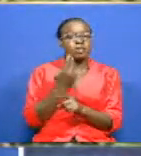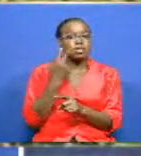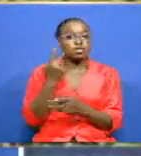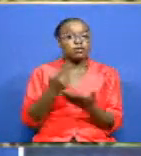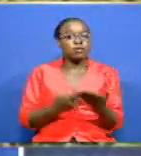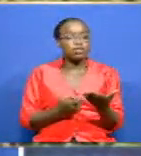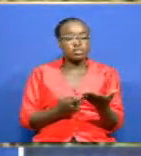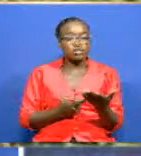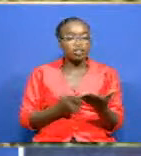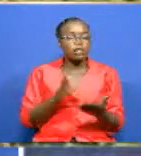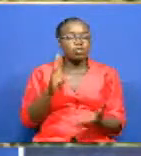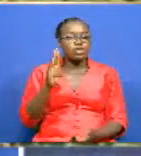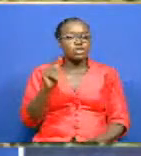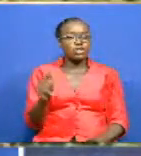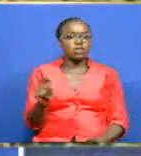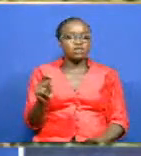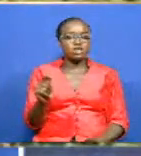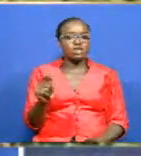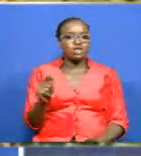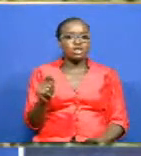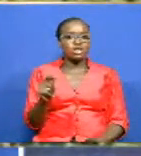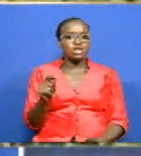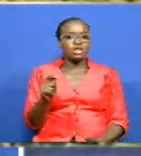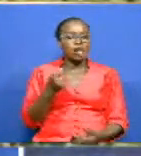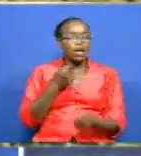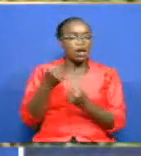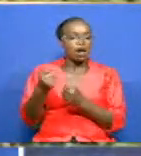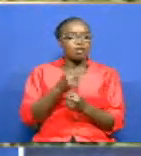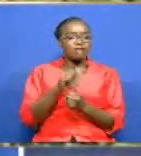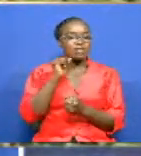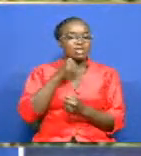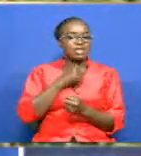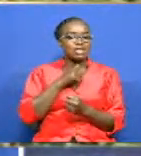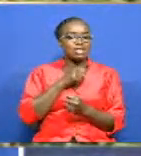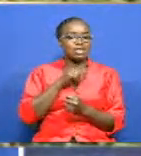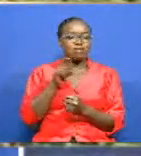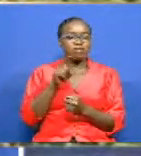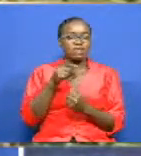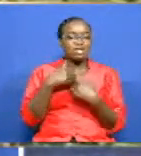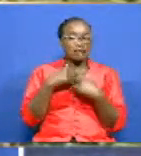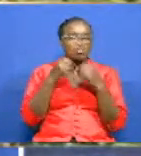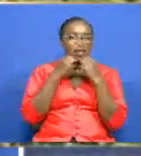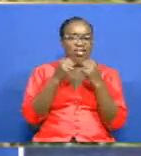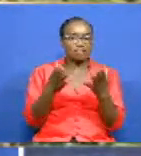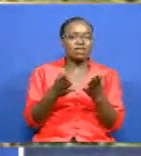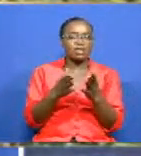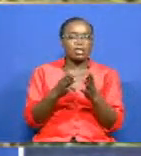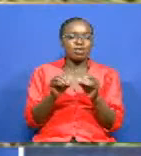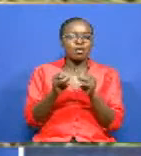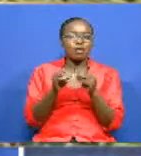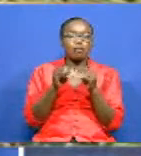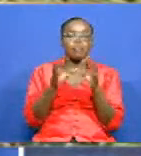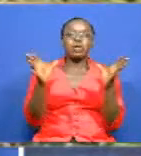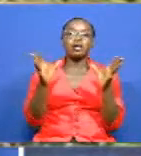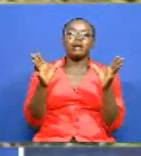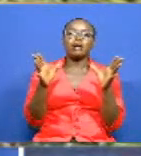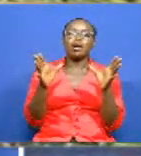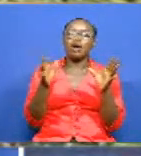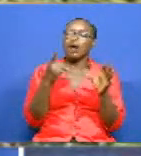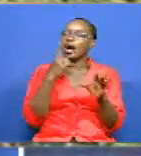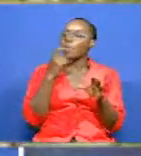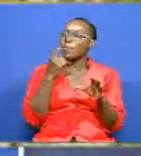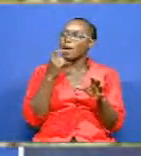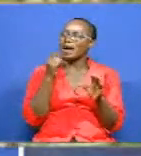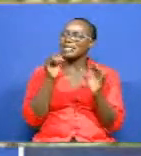BT ina mazao mazuri na haina wadudu. Ikipasuka inapasuka pamba nyeupe